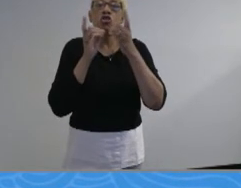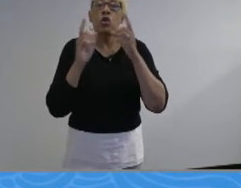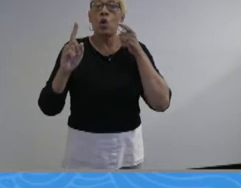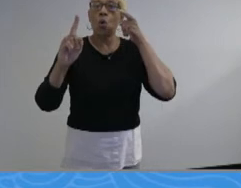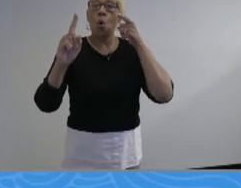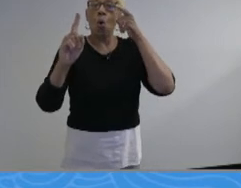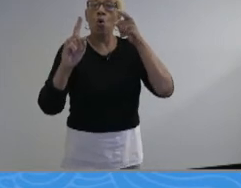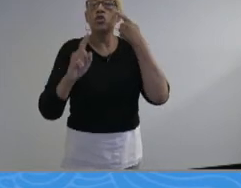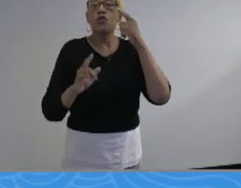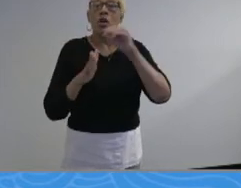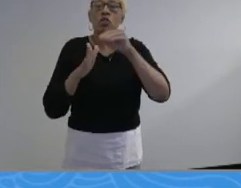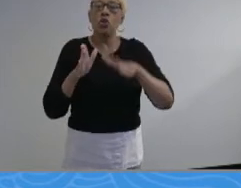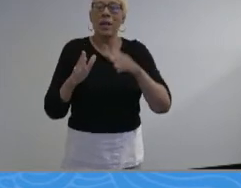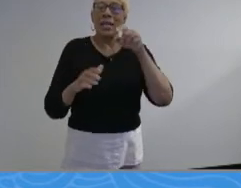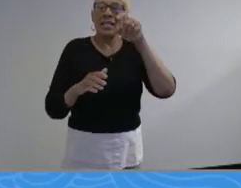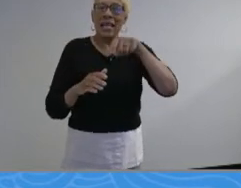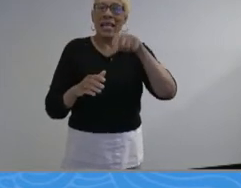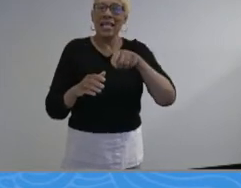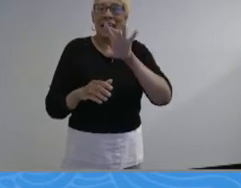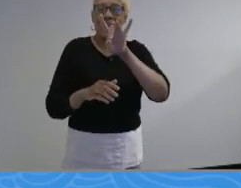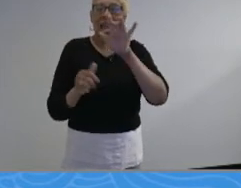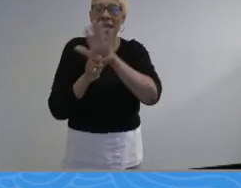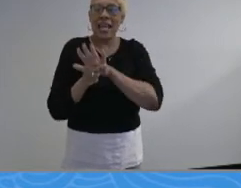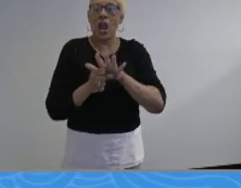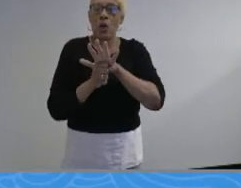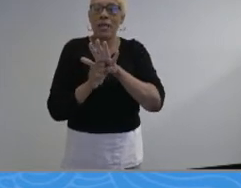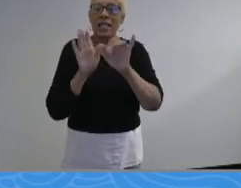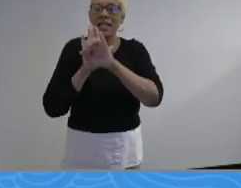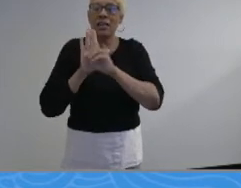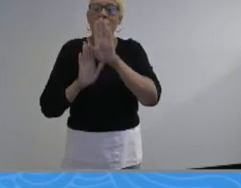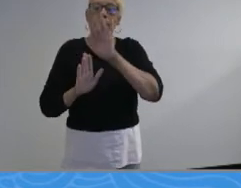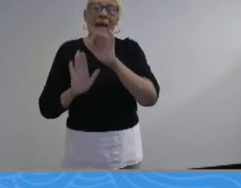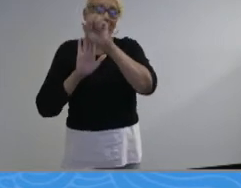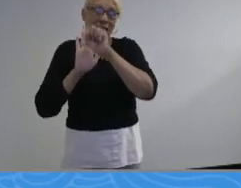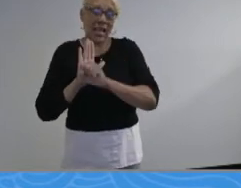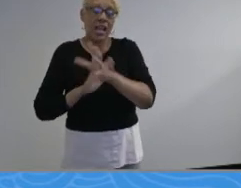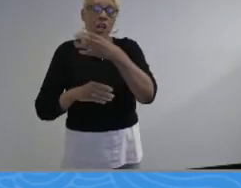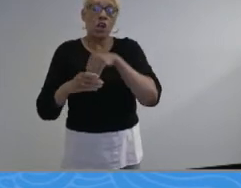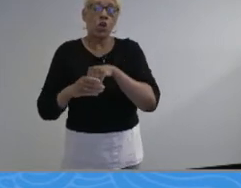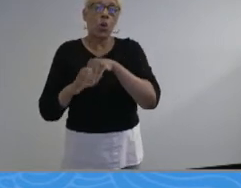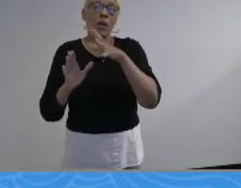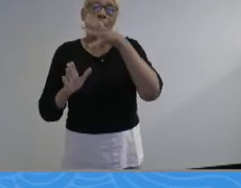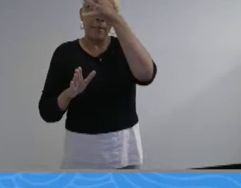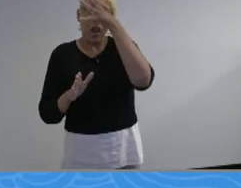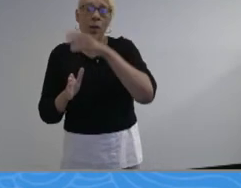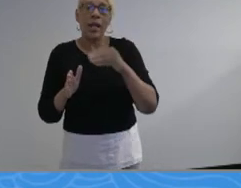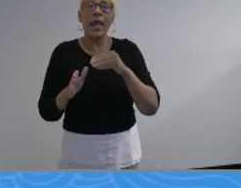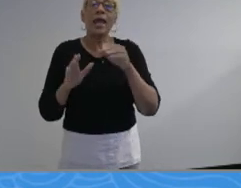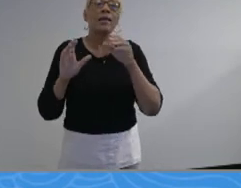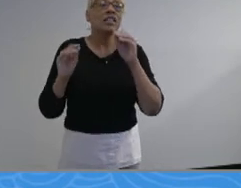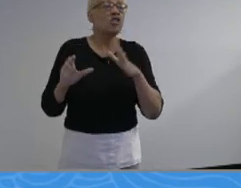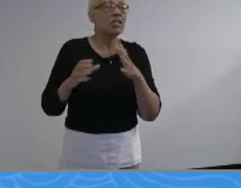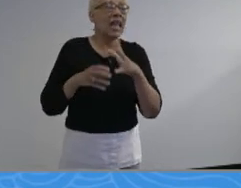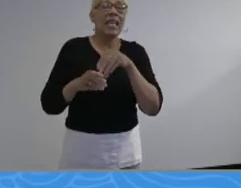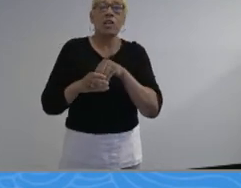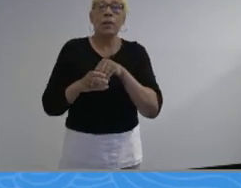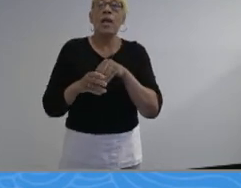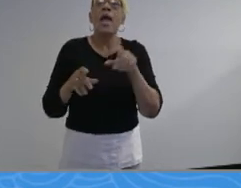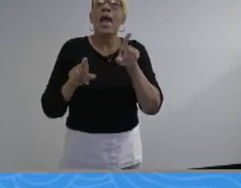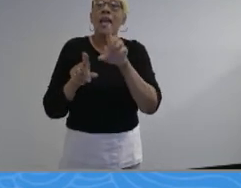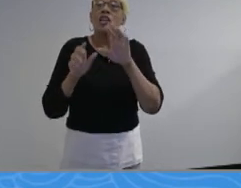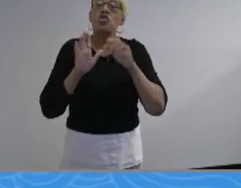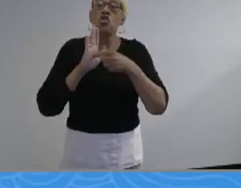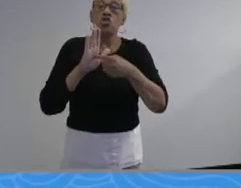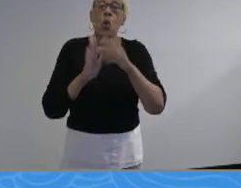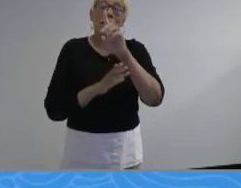needs in 8 priority areas that have been identified by the state, which include parent and student engagement and school climate, among others. It lays out the data